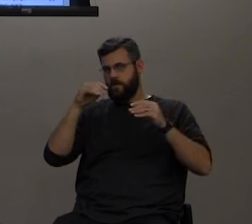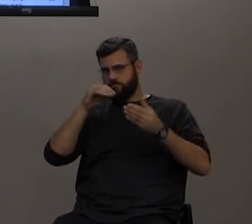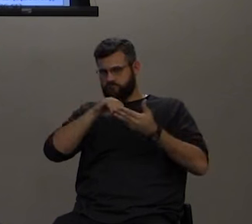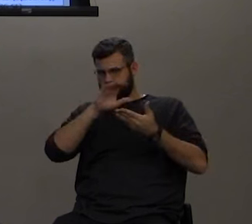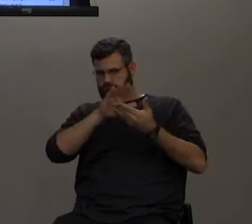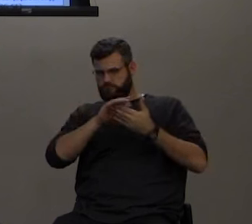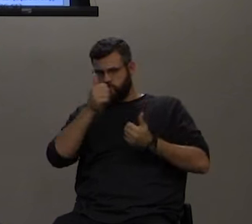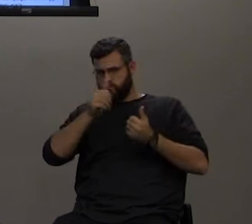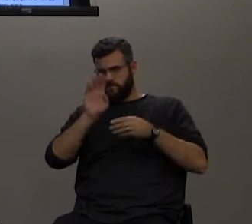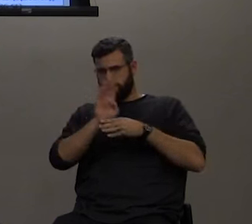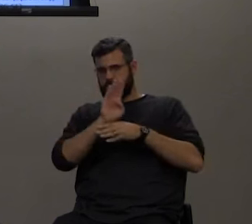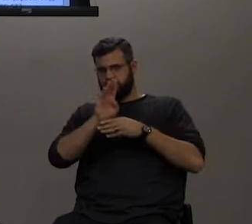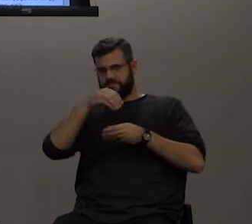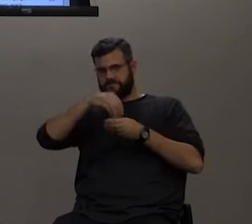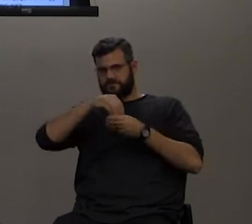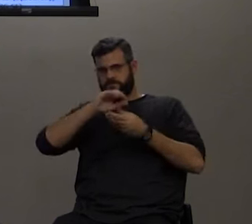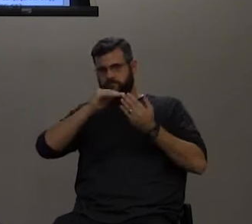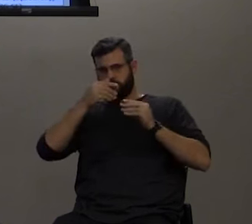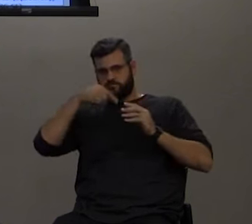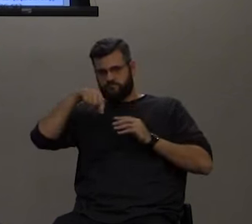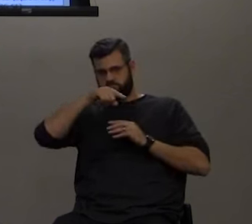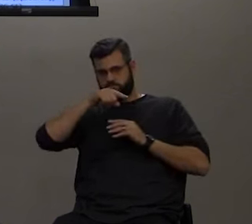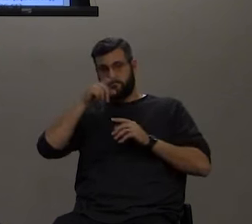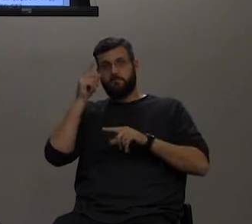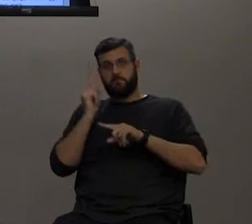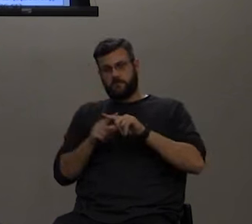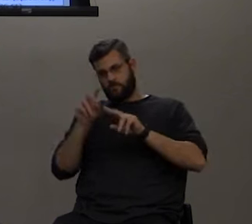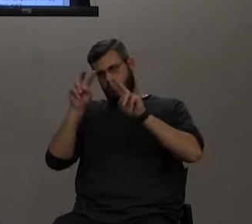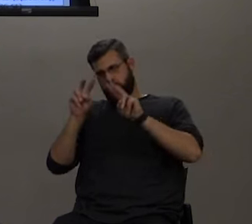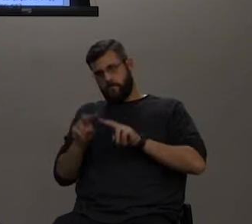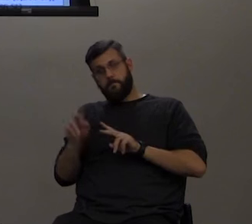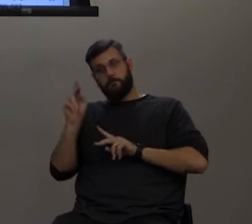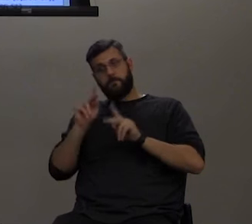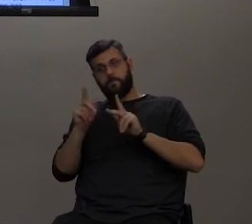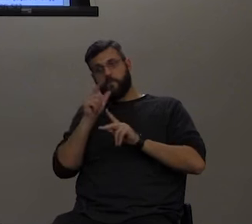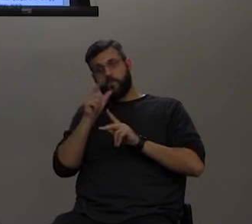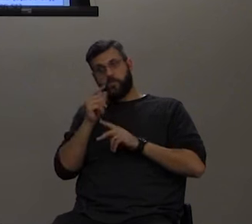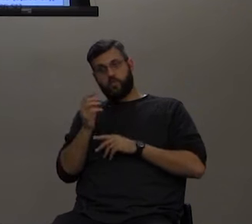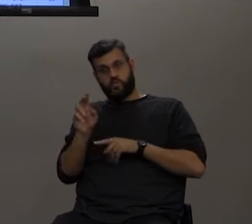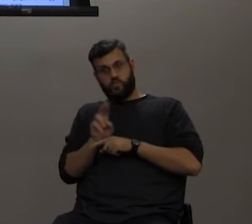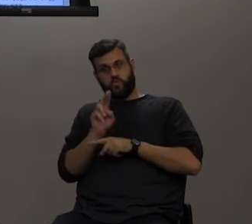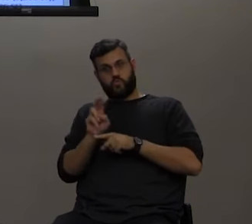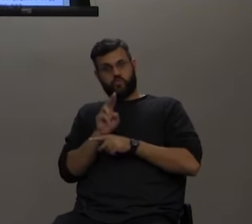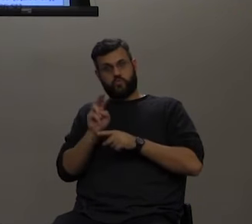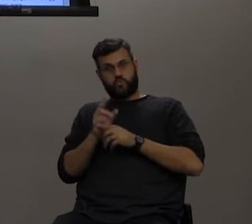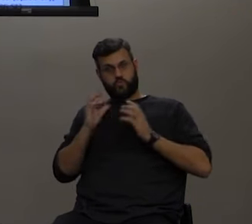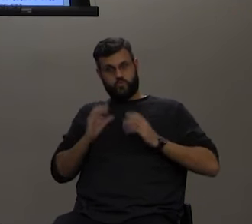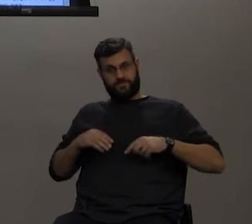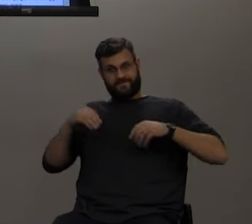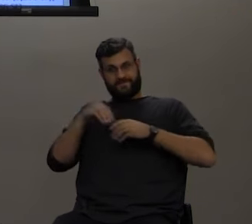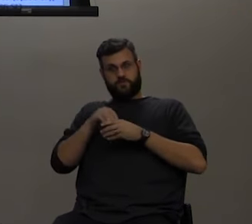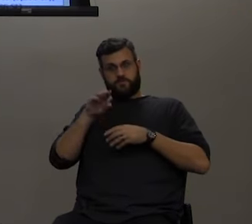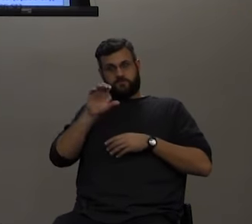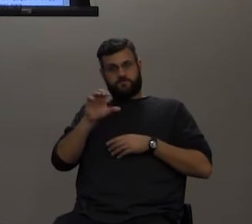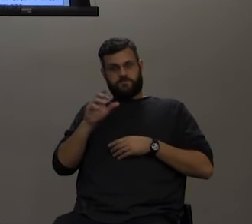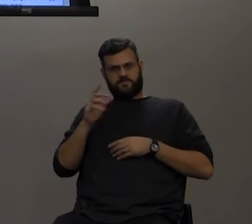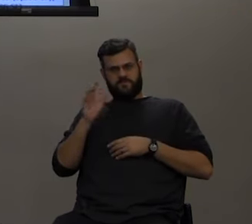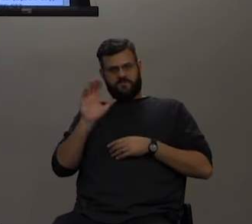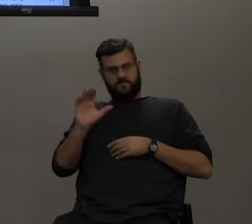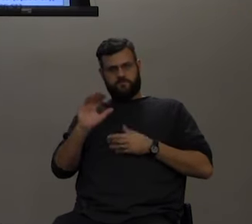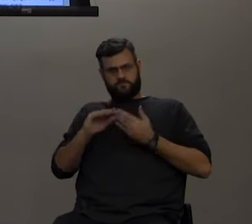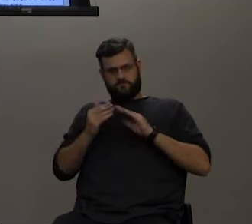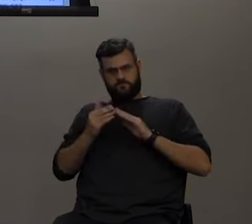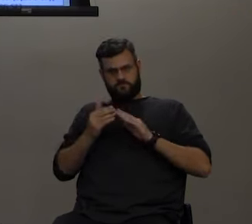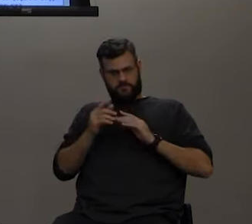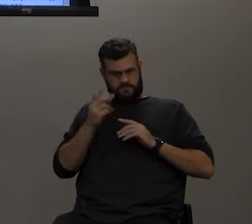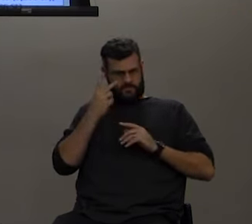that are here in the community, and we look at the expenditures of people who consume here in the community and understand where sales